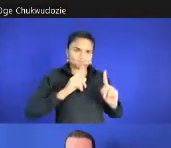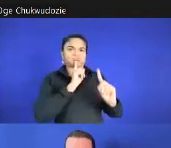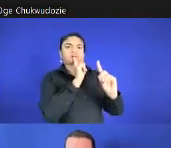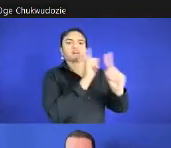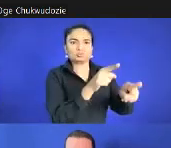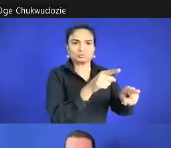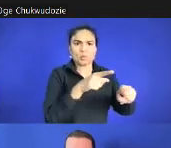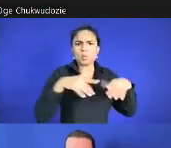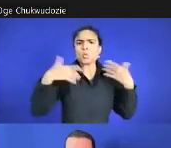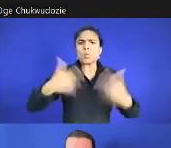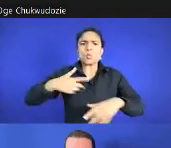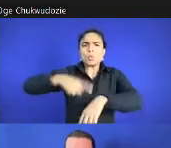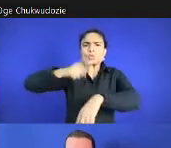of